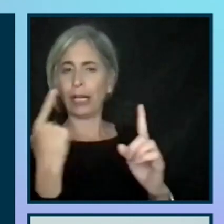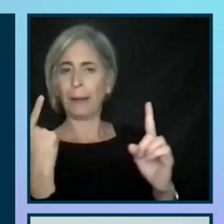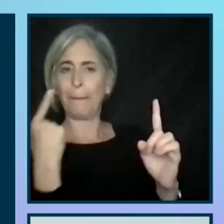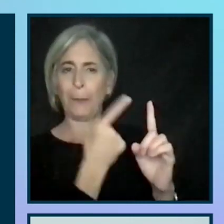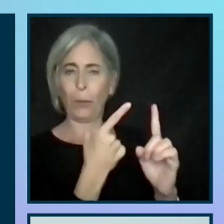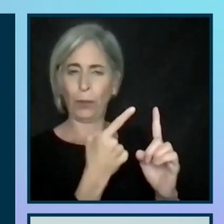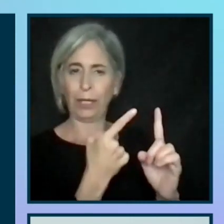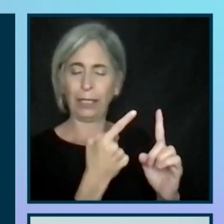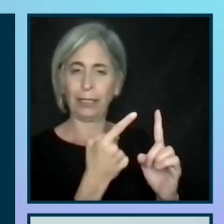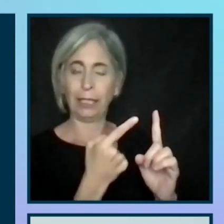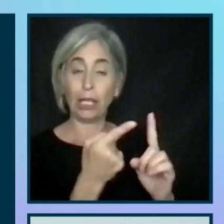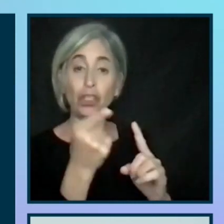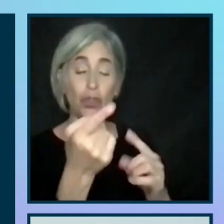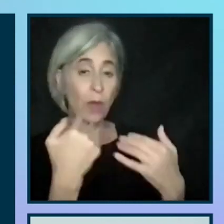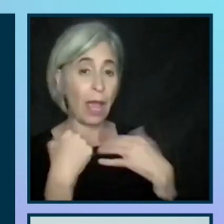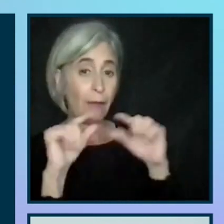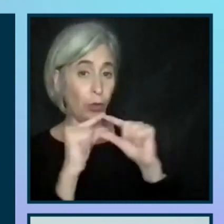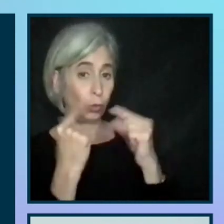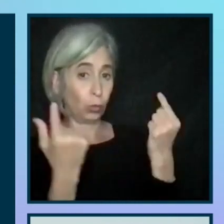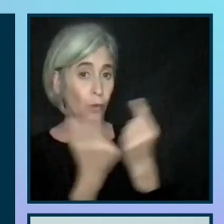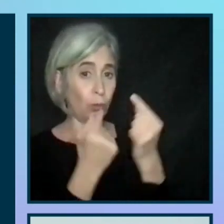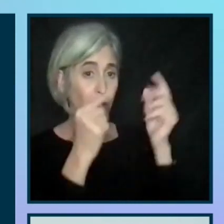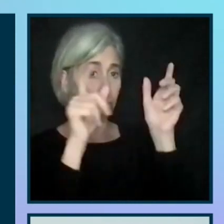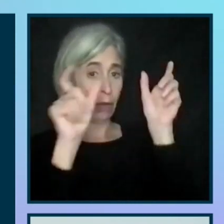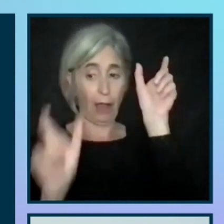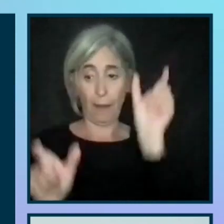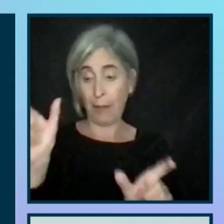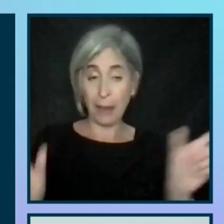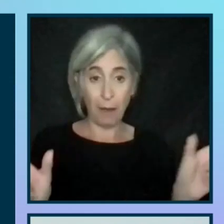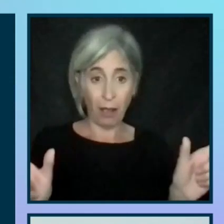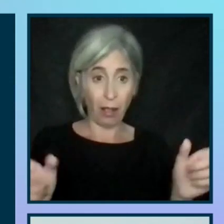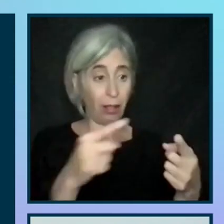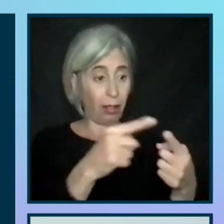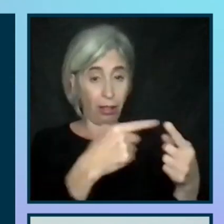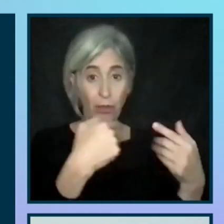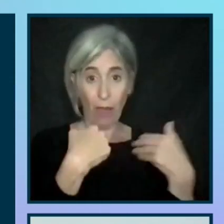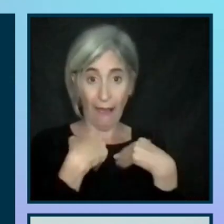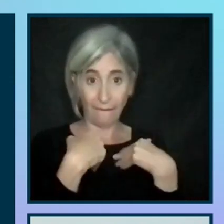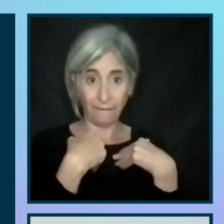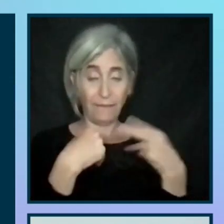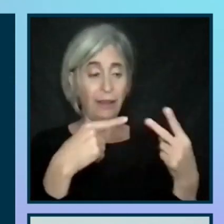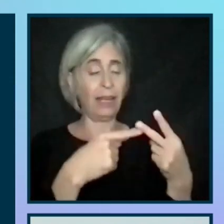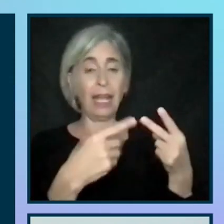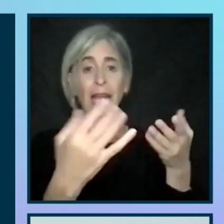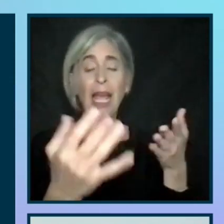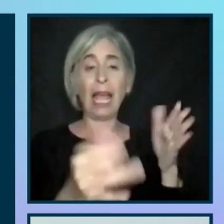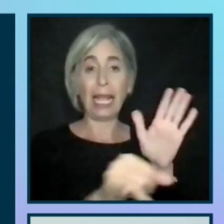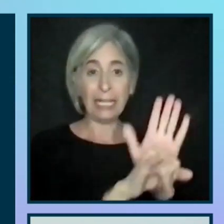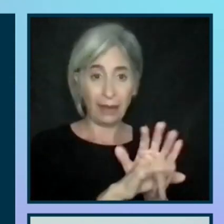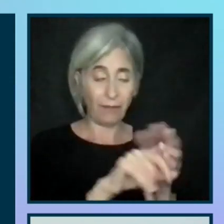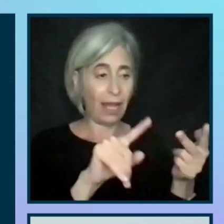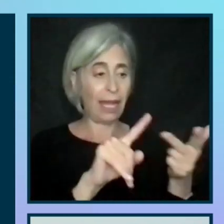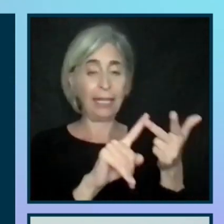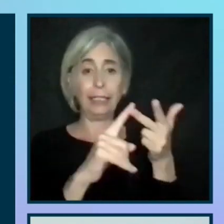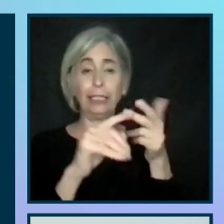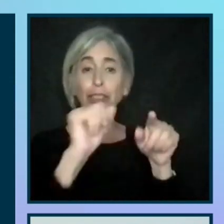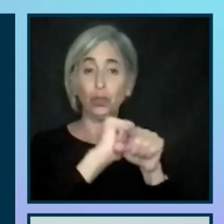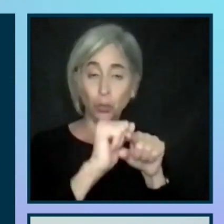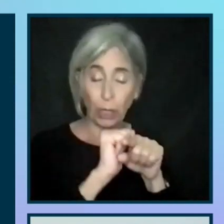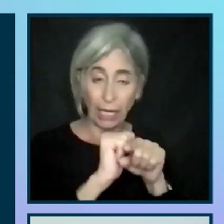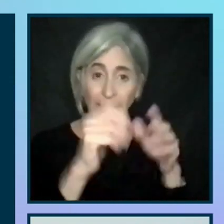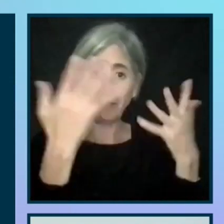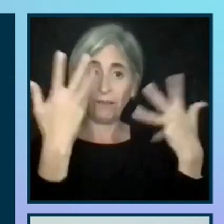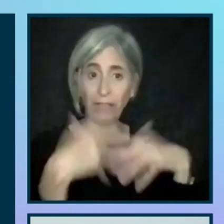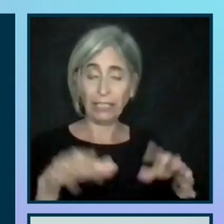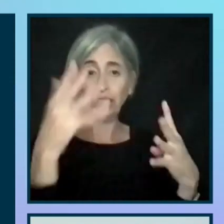Once you have a group of people identified and trained on the basics, organize a kickoff meeting. Create a shared vision.